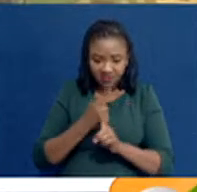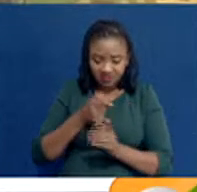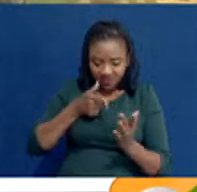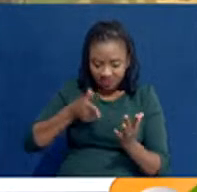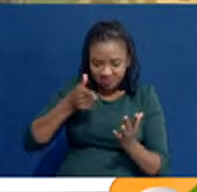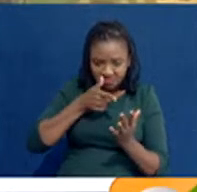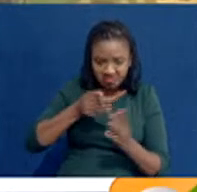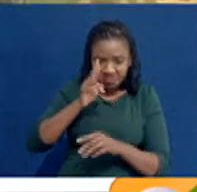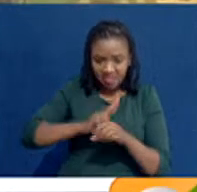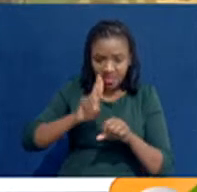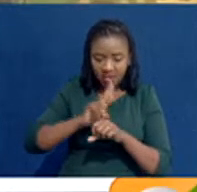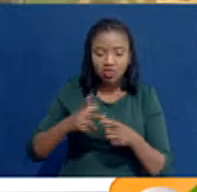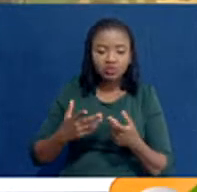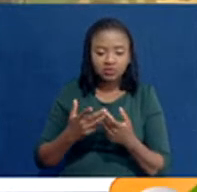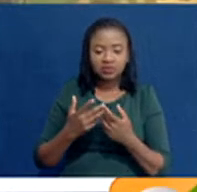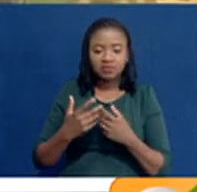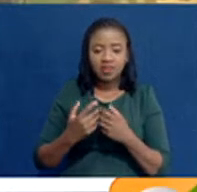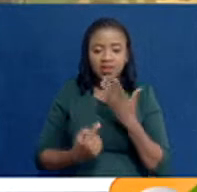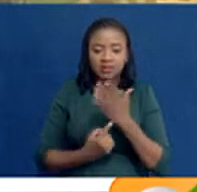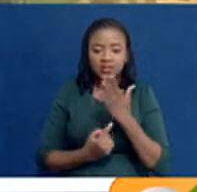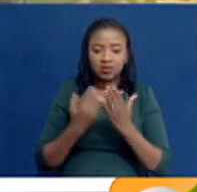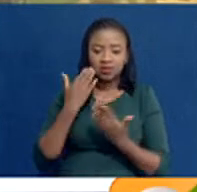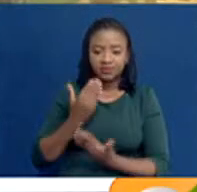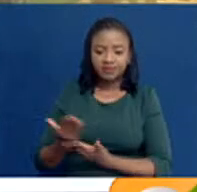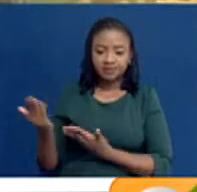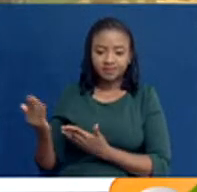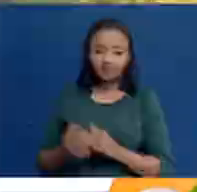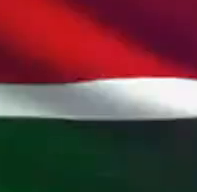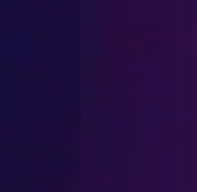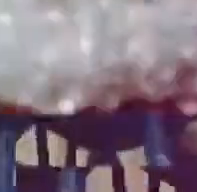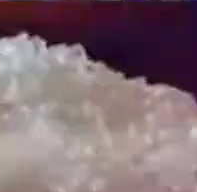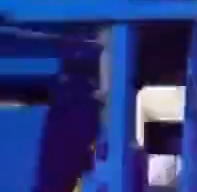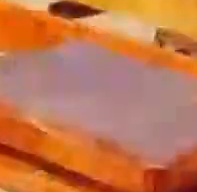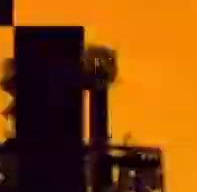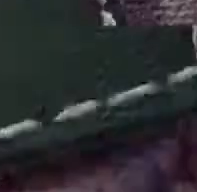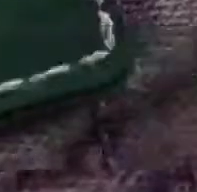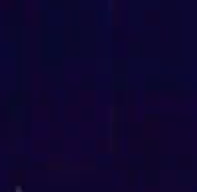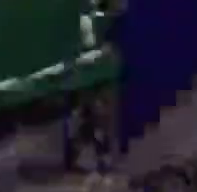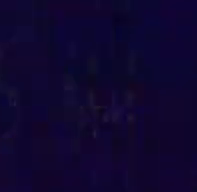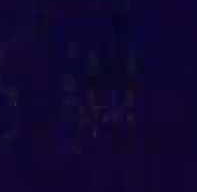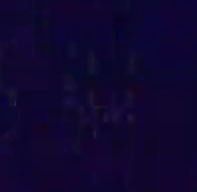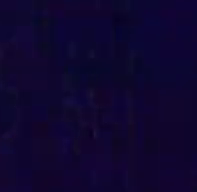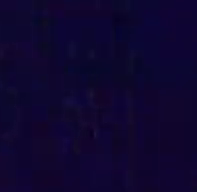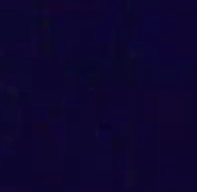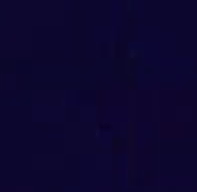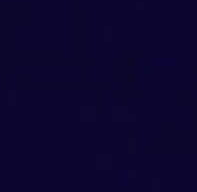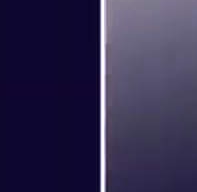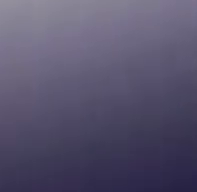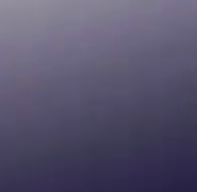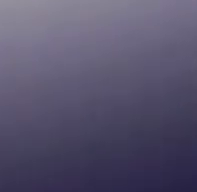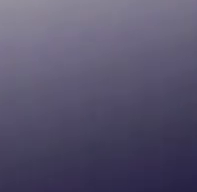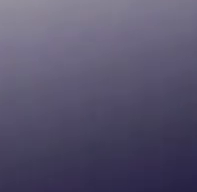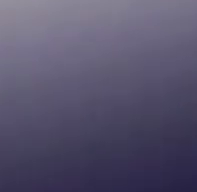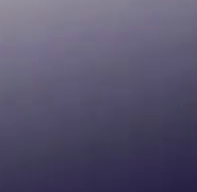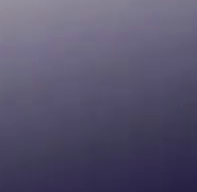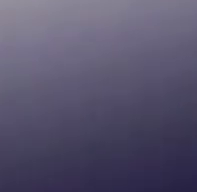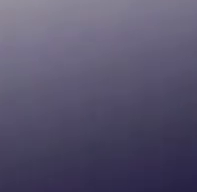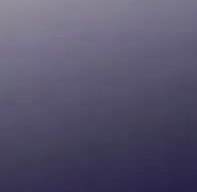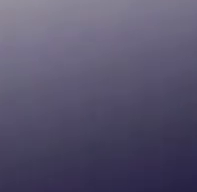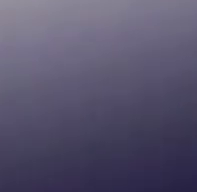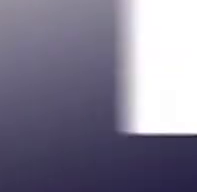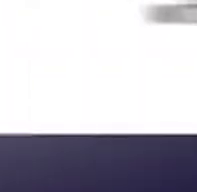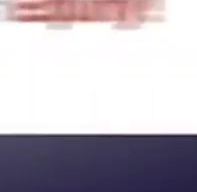Edward Choya tells us more in our Made in Kenya segment. Made in Kenya, brought to you by